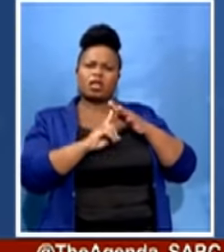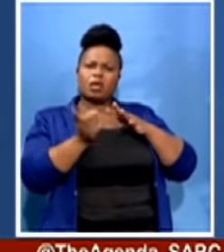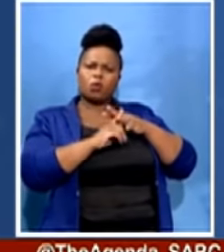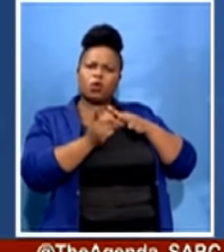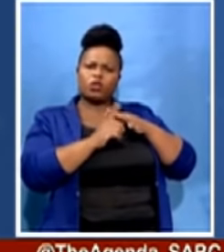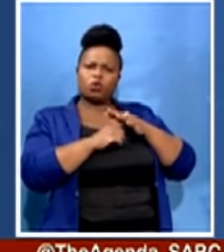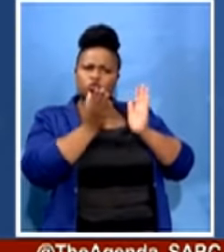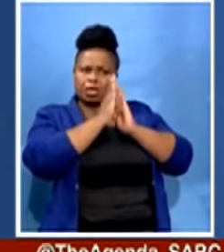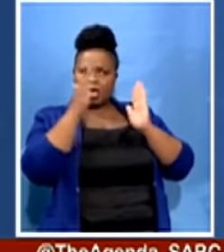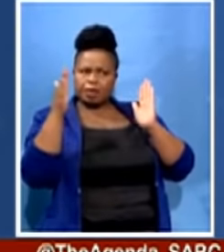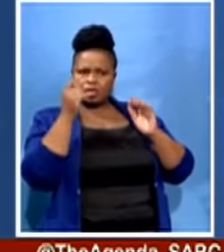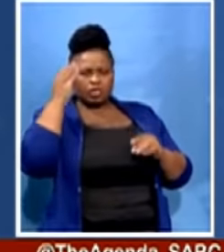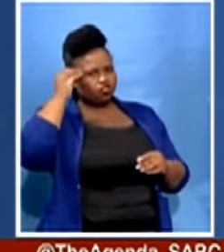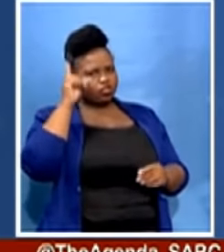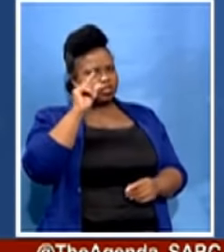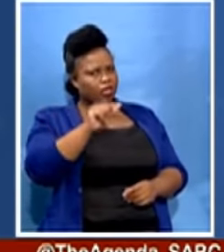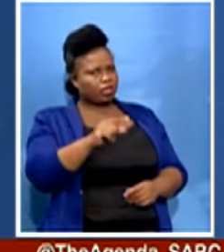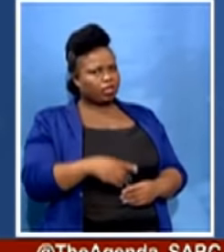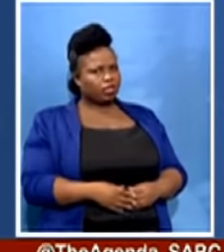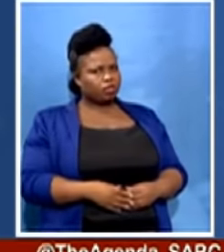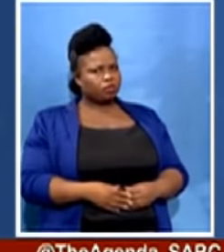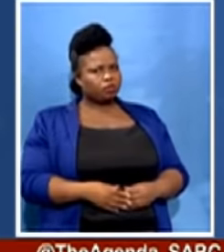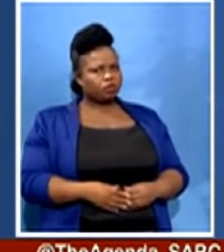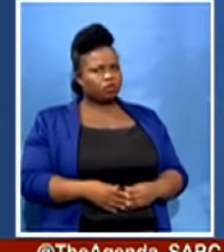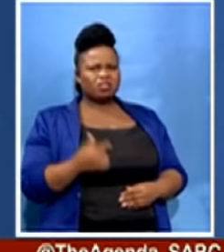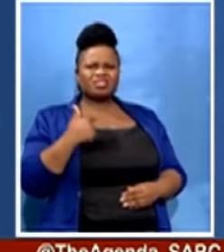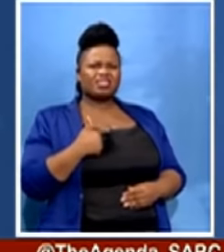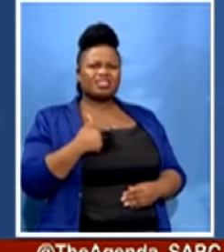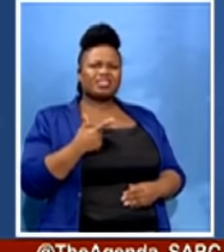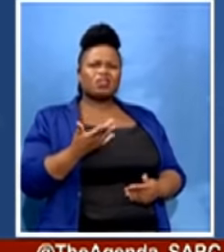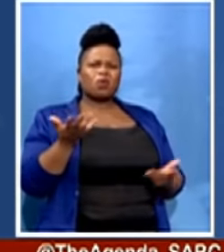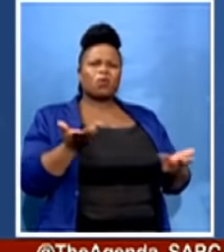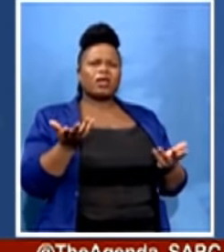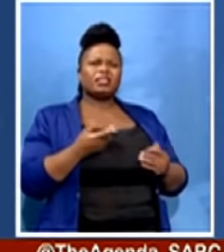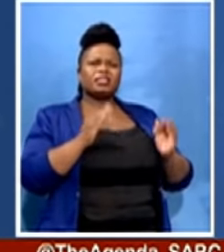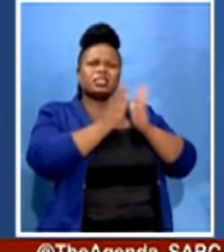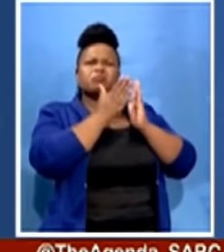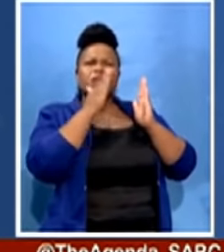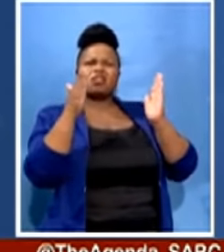us about the scope of the building and where exactly is this library located?